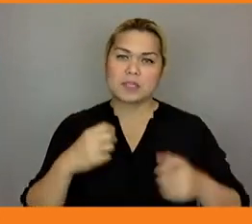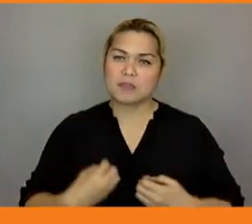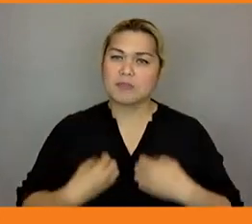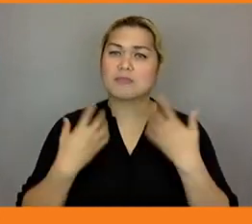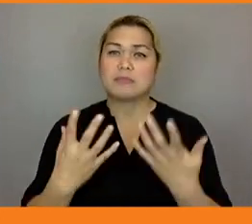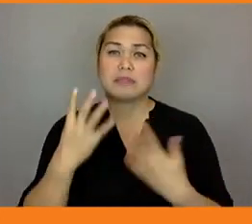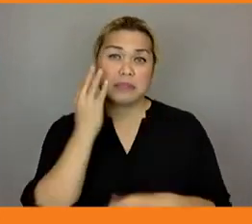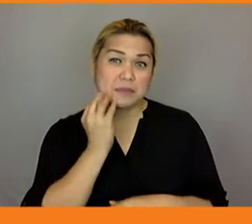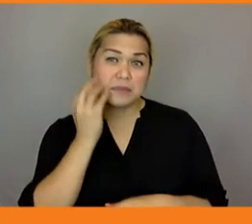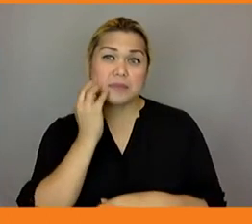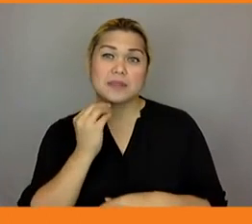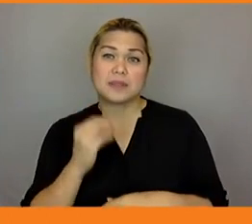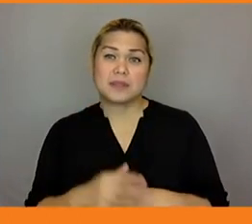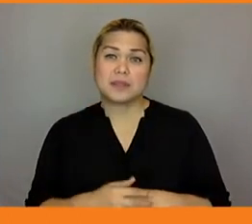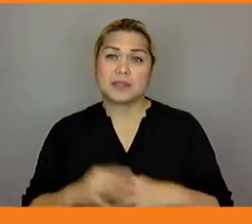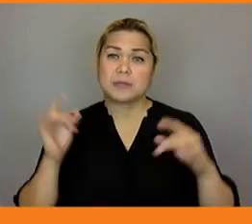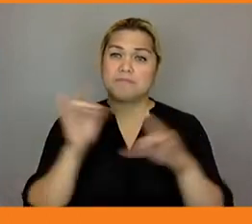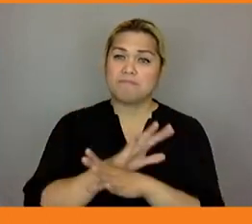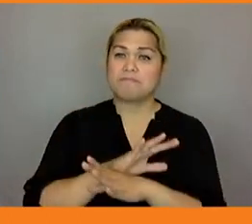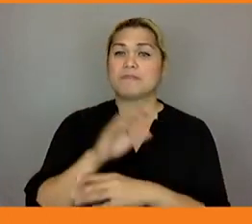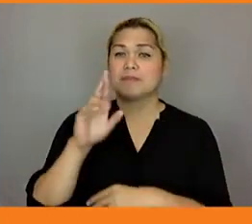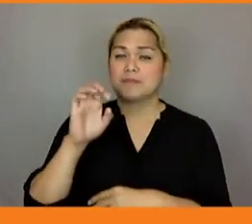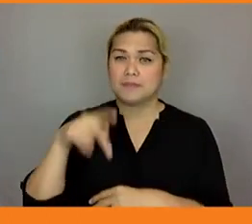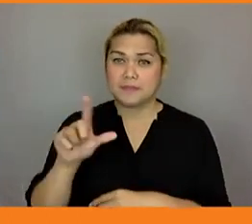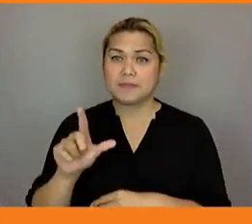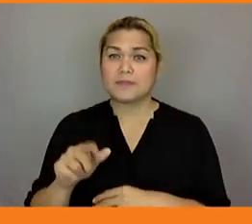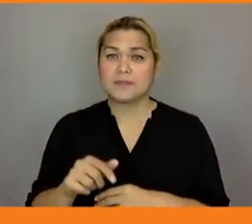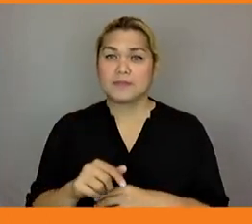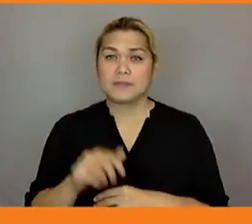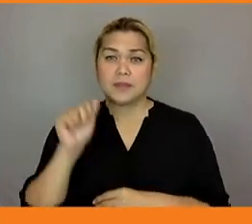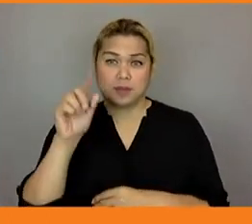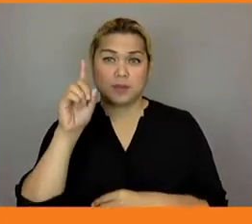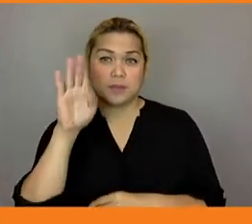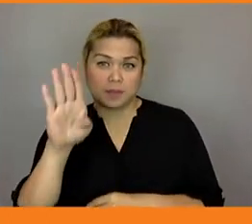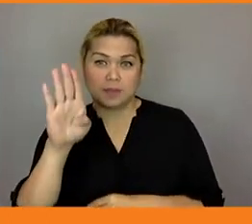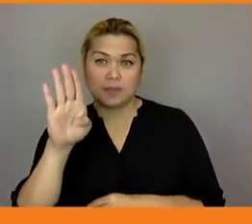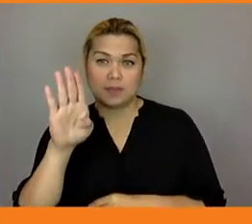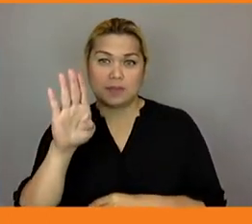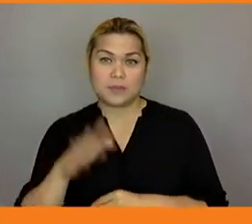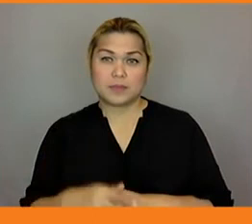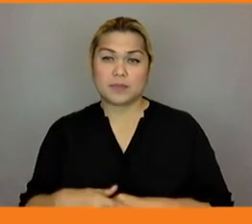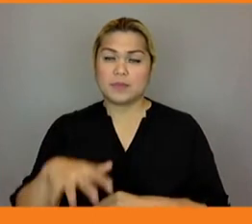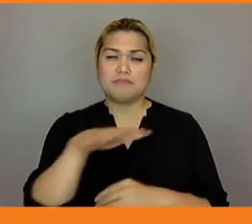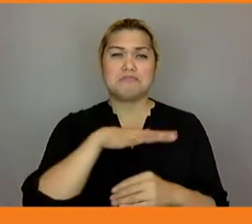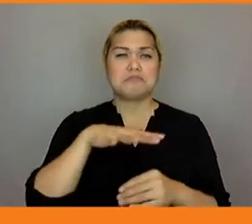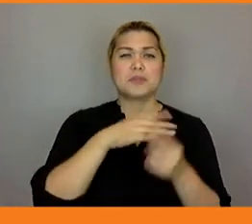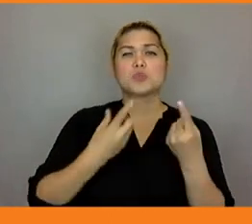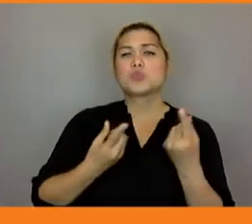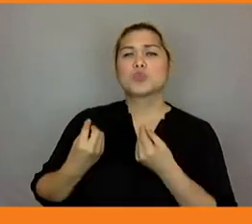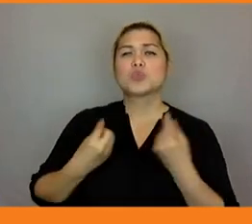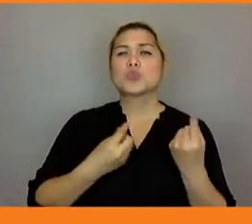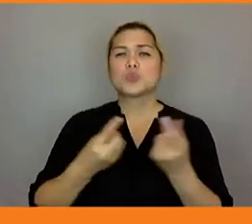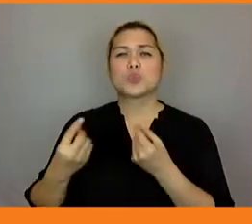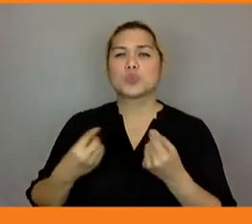And the question is, will ADB adopt a zero tolerance policy on intimidation and reprisal built into